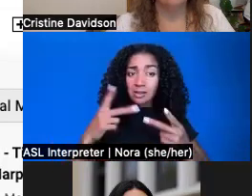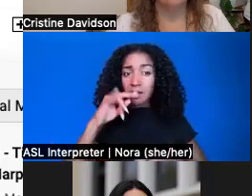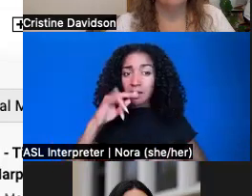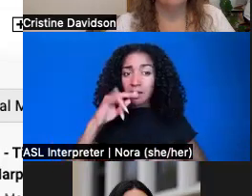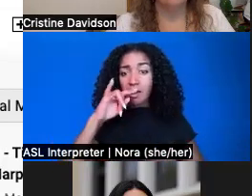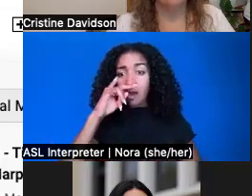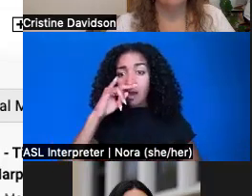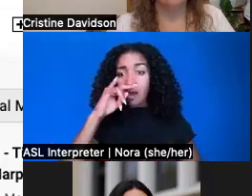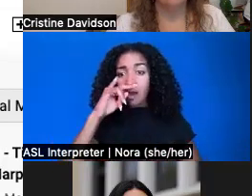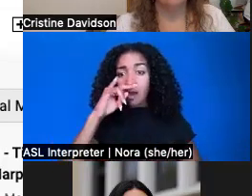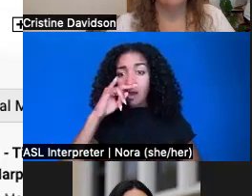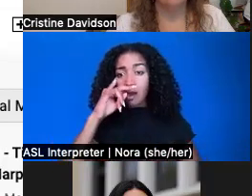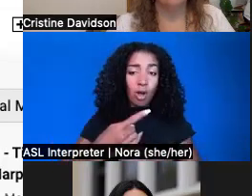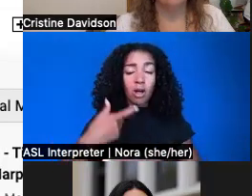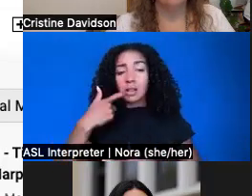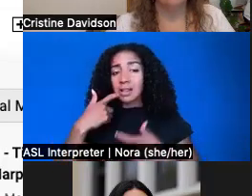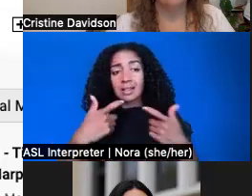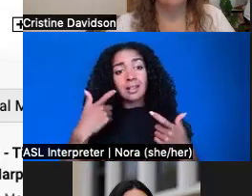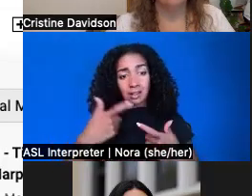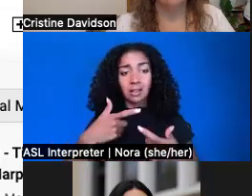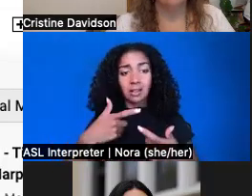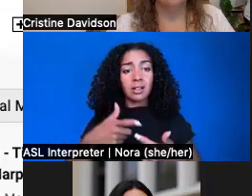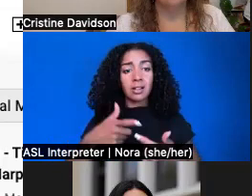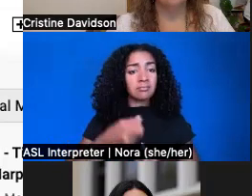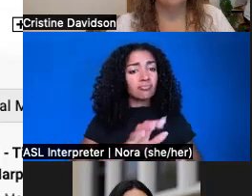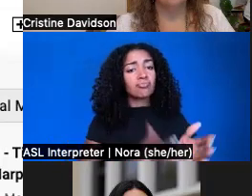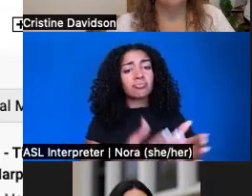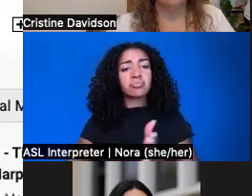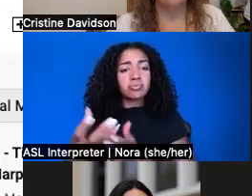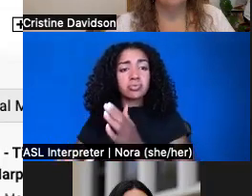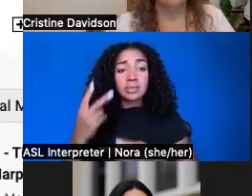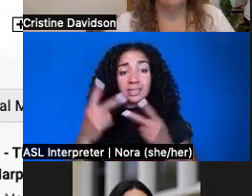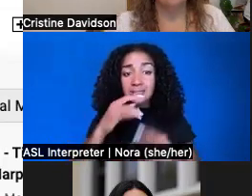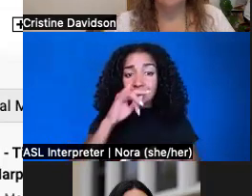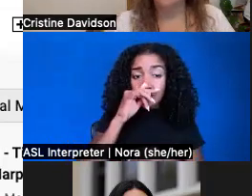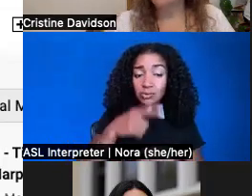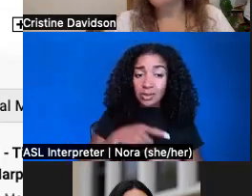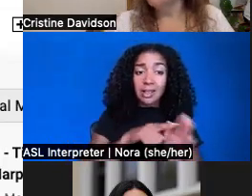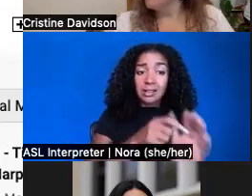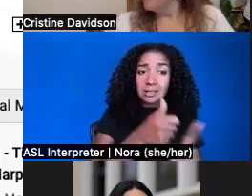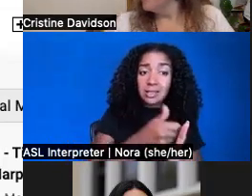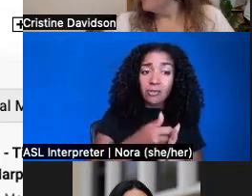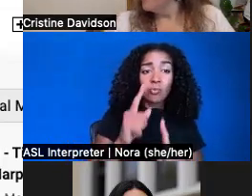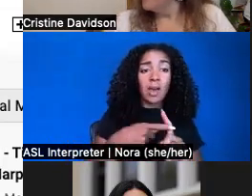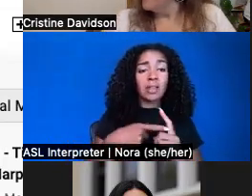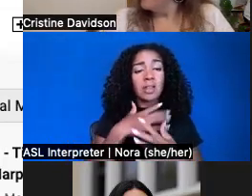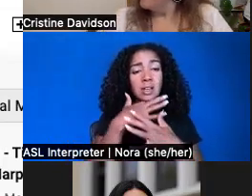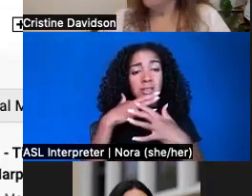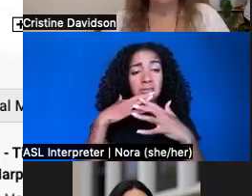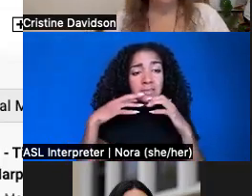their lives when they can't take the dread anymore. It's a war. Can't take the dread